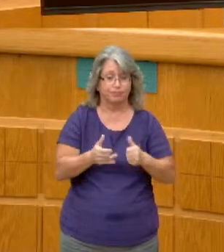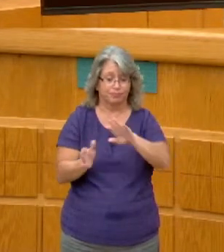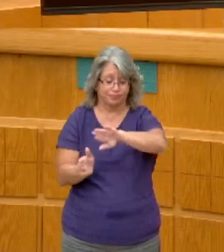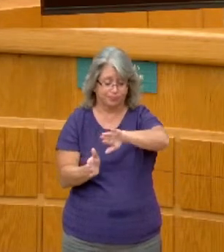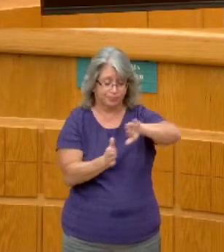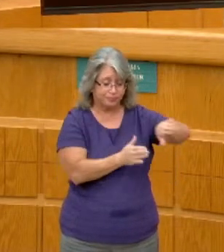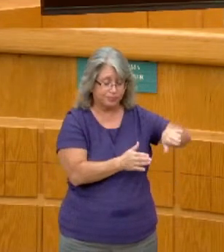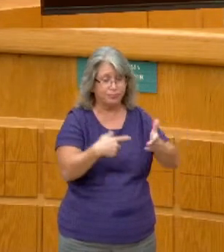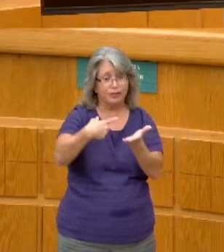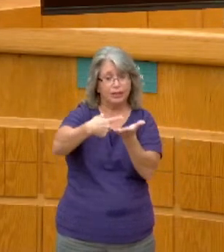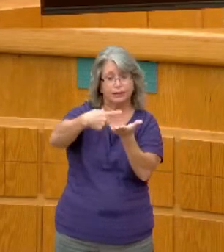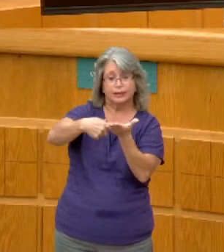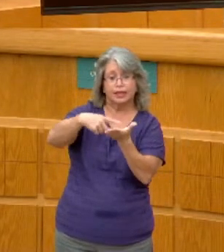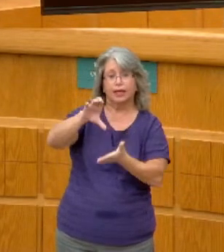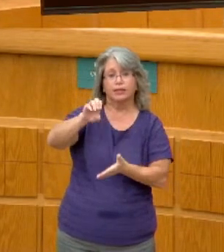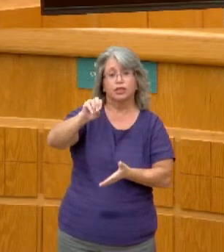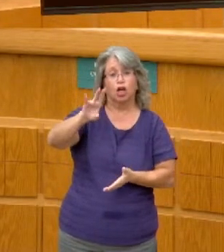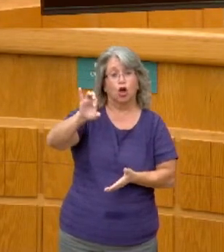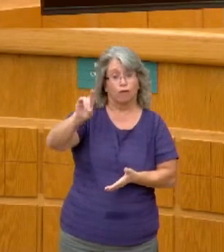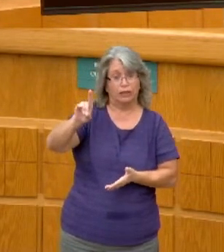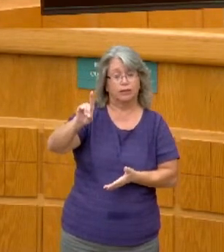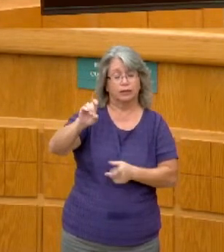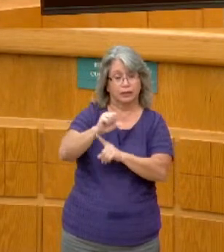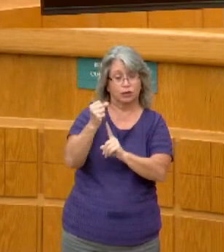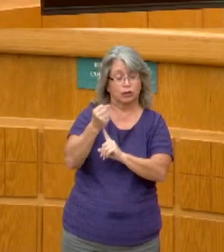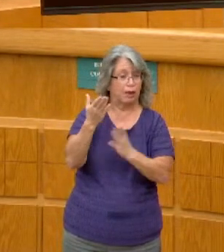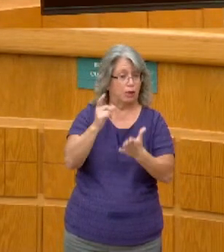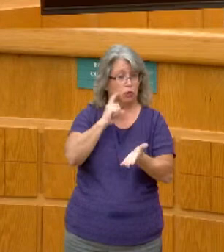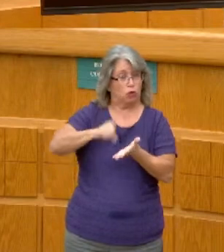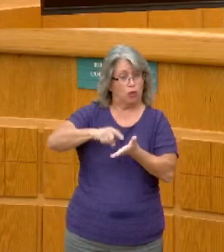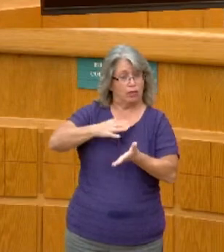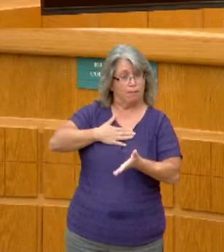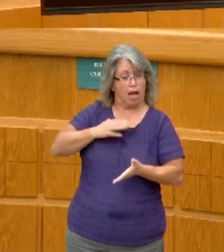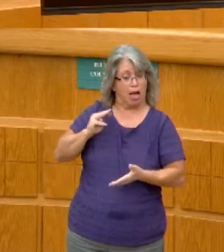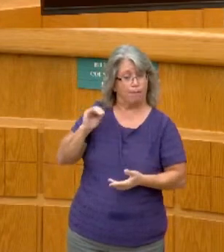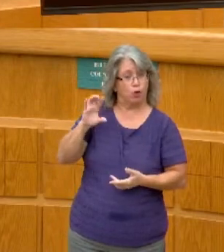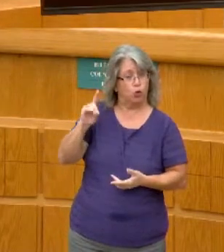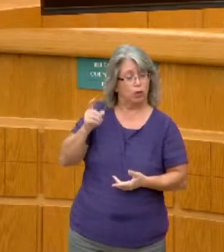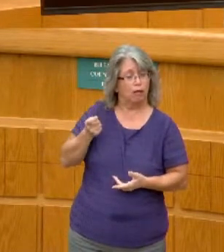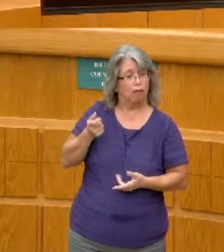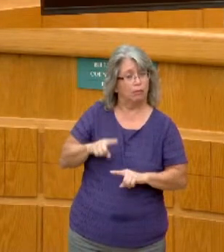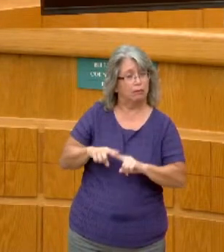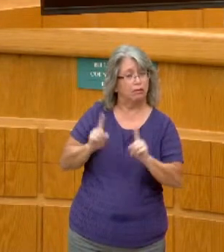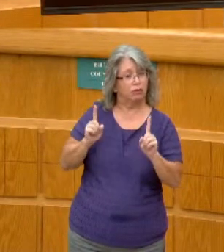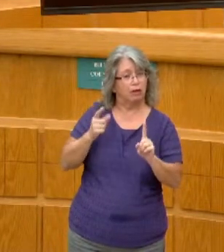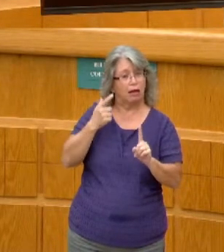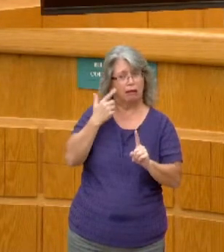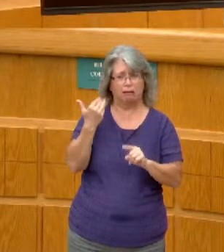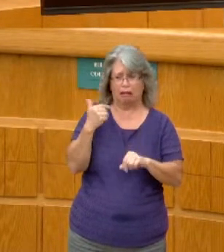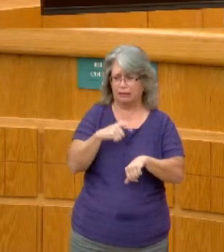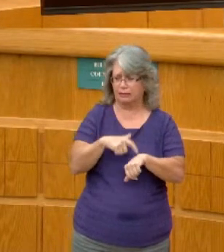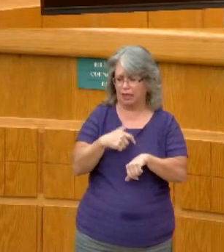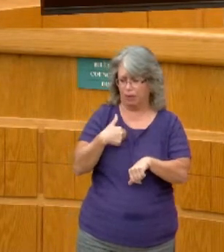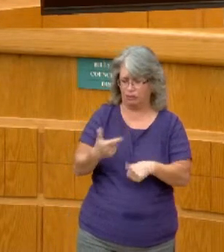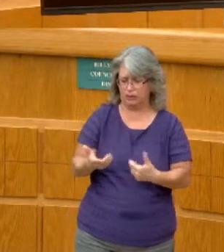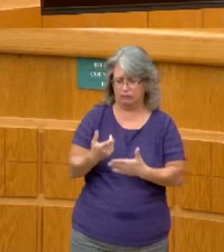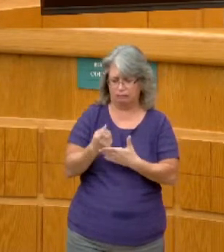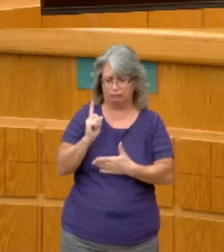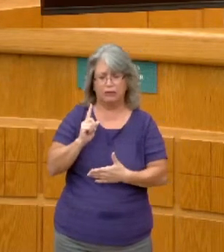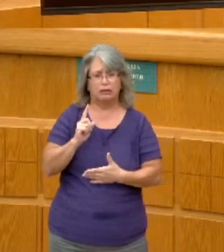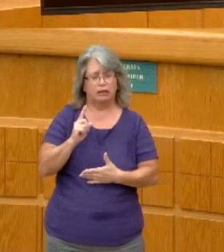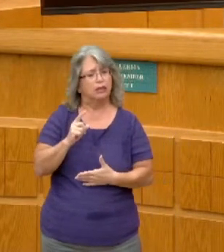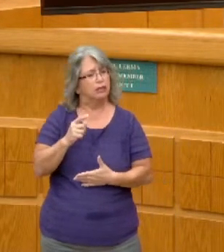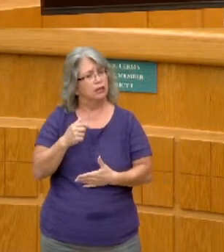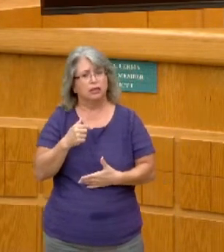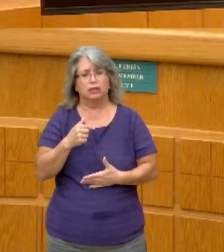situation. You may already have detected my mood is different. I think the last time I was at this podium, there was